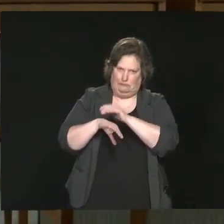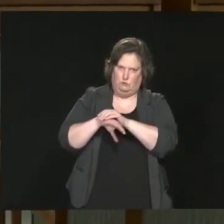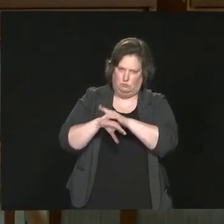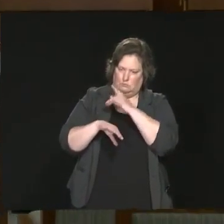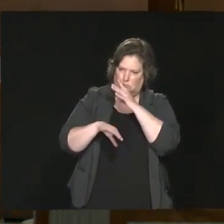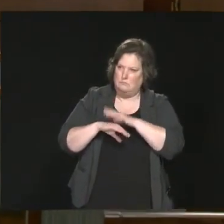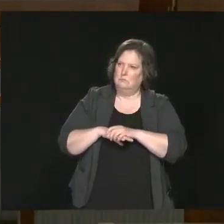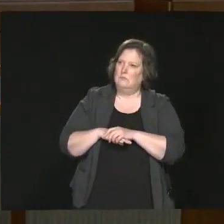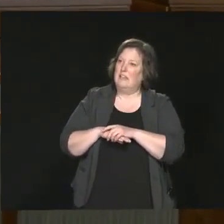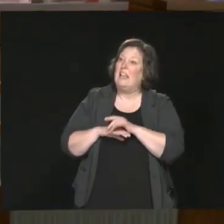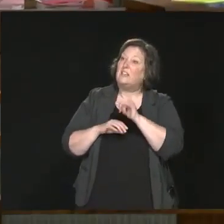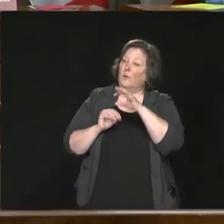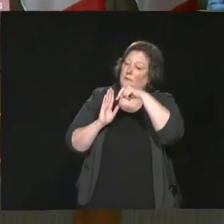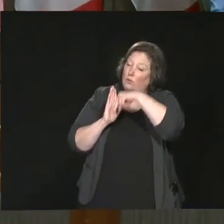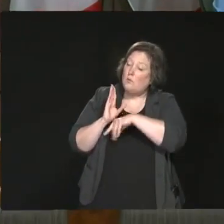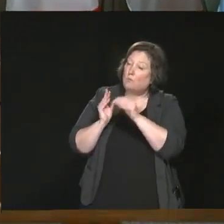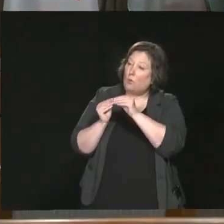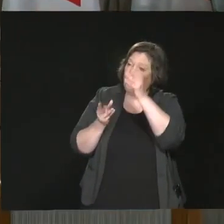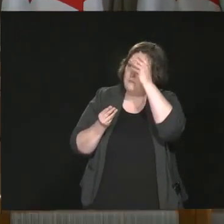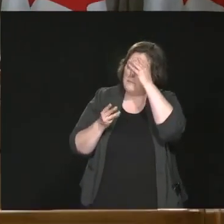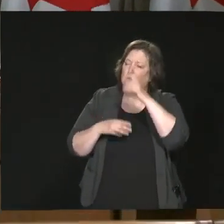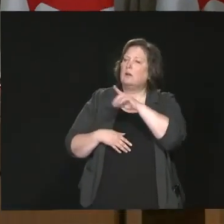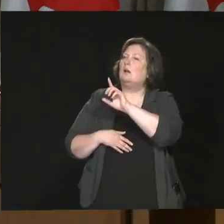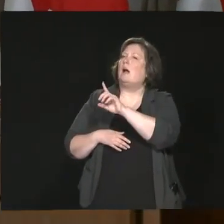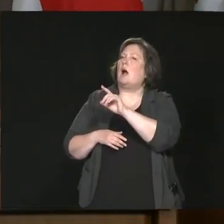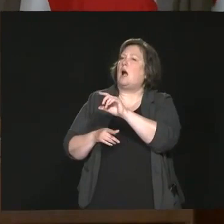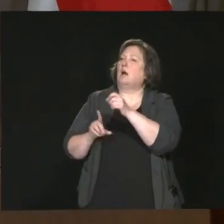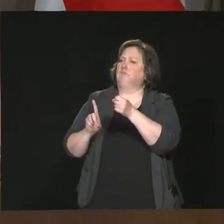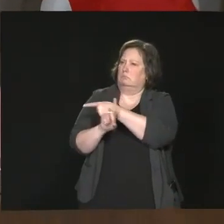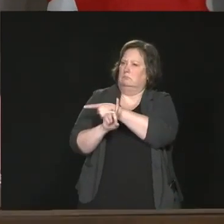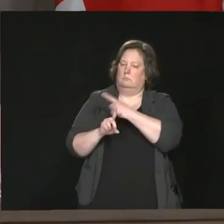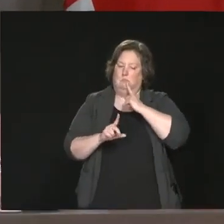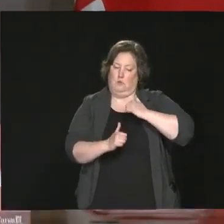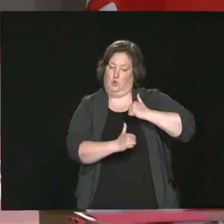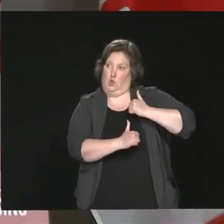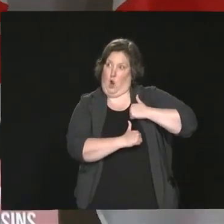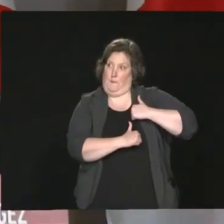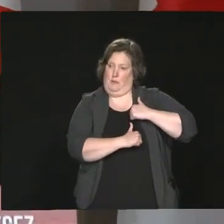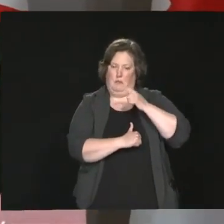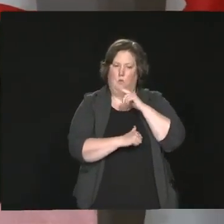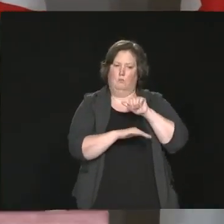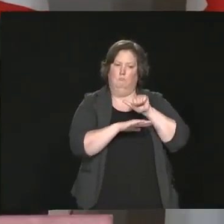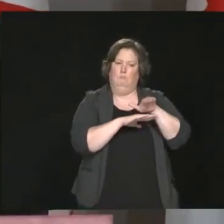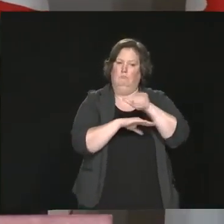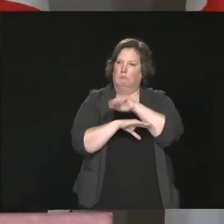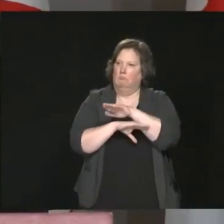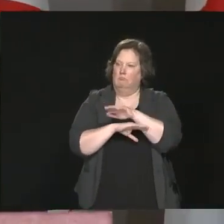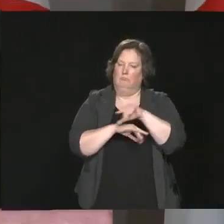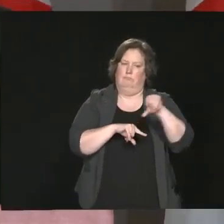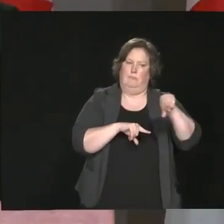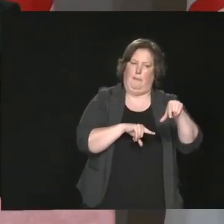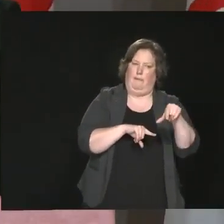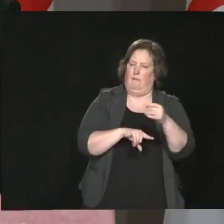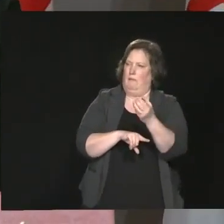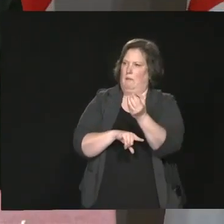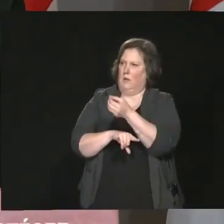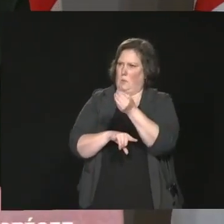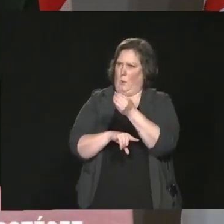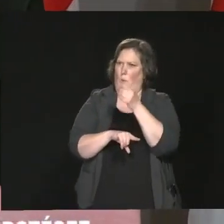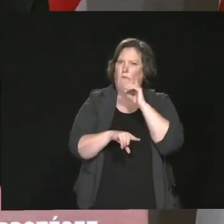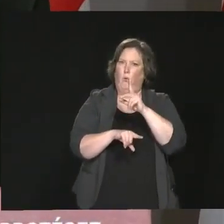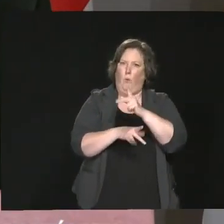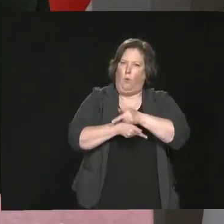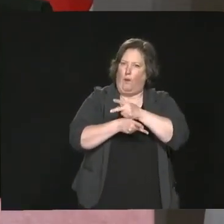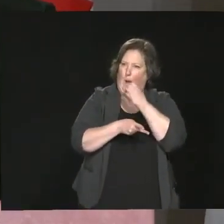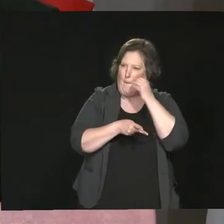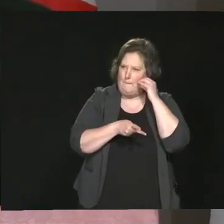Army deployment in Quebec and Ontario long-term residences is supposed to end on Friday, June 12th. Can you give